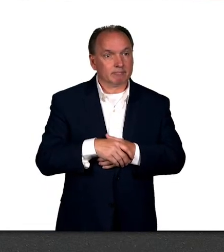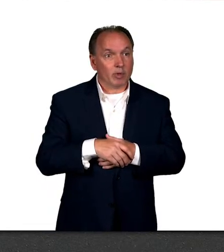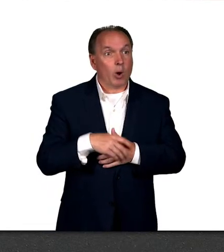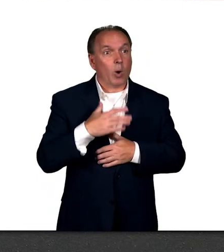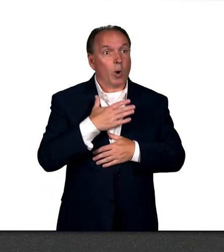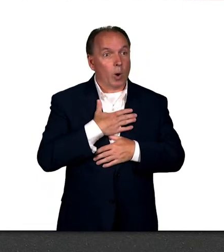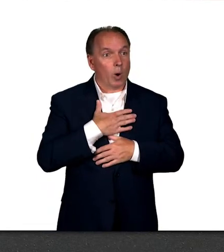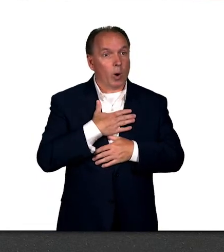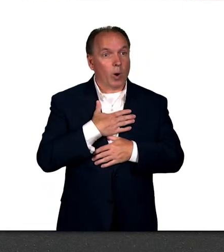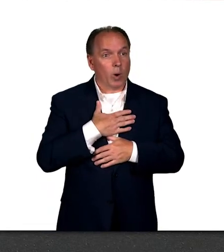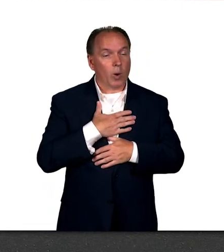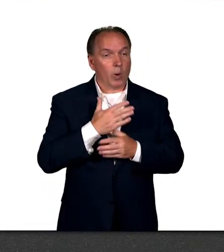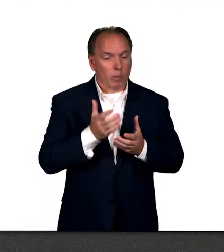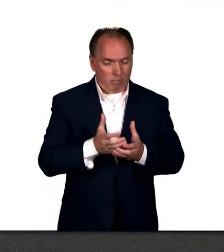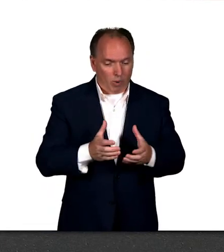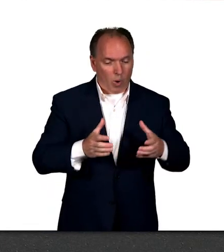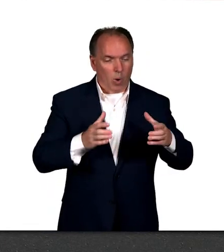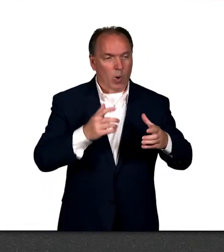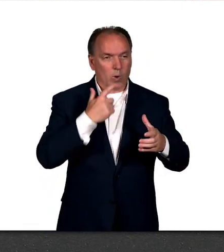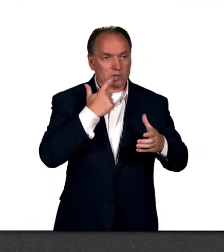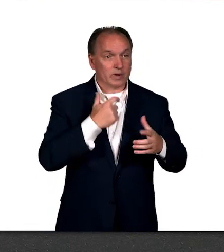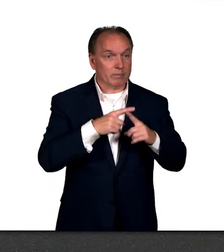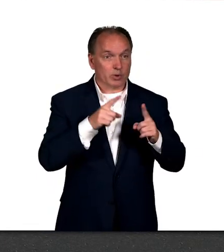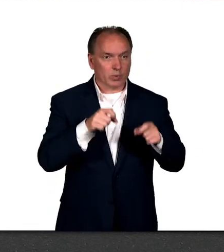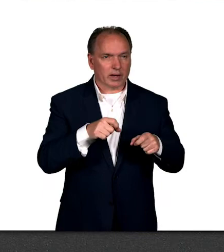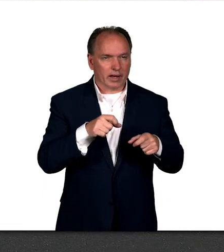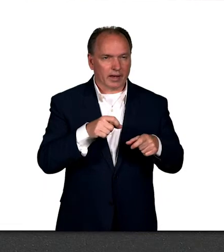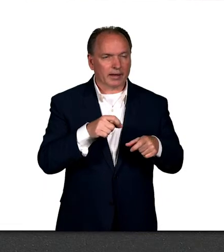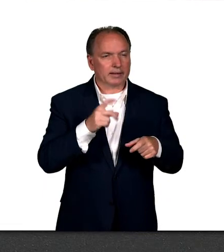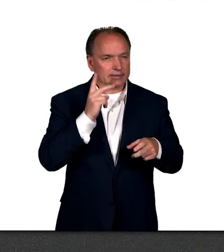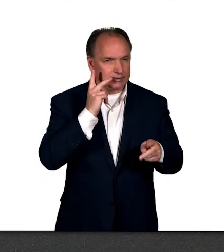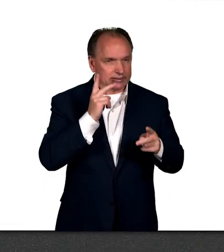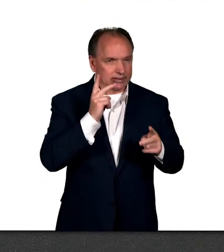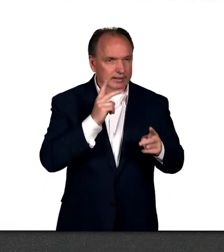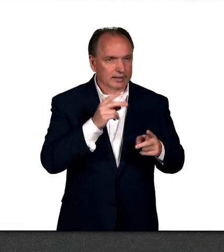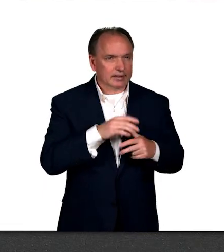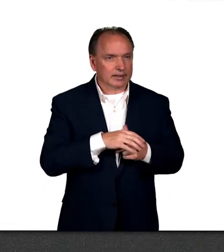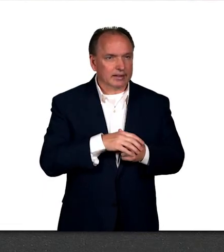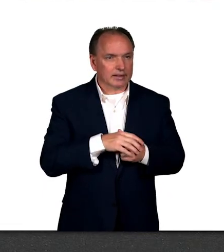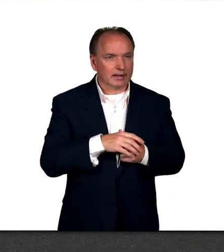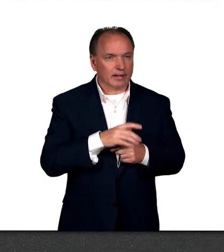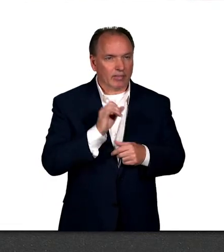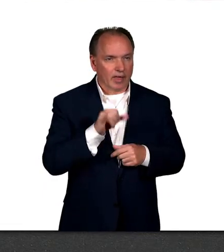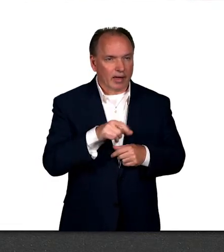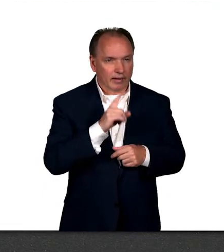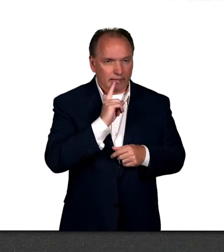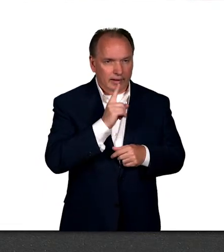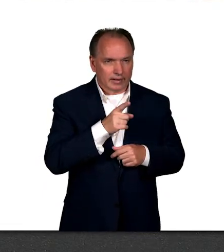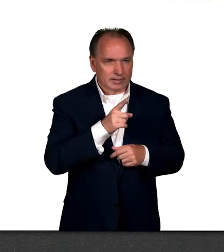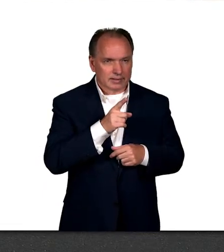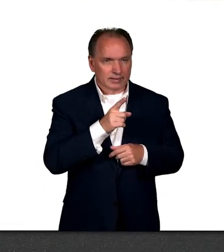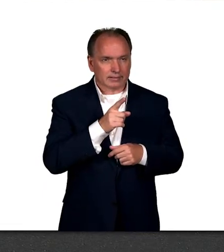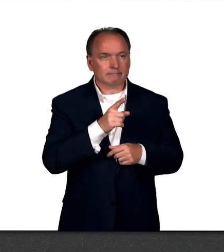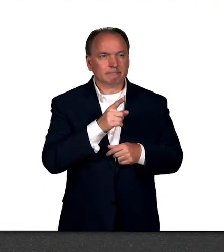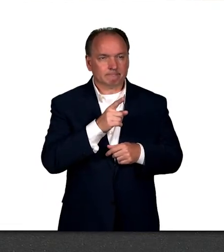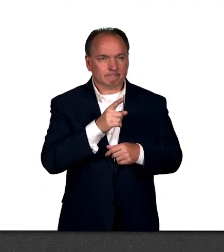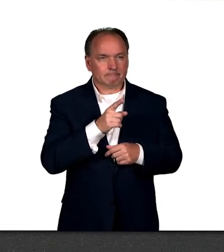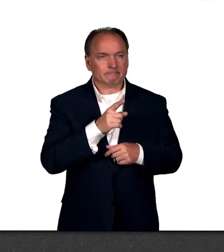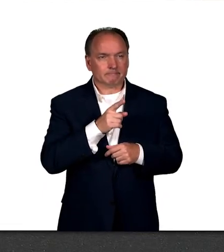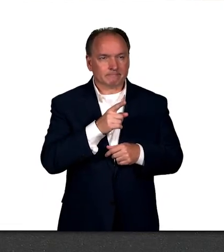Oh my goodness. Well, the bowl is red, but you can kind of tell that it